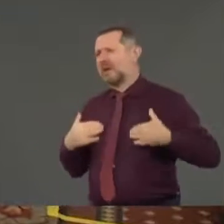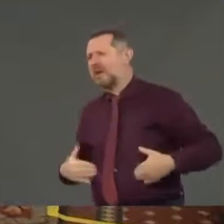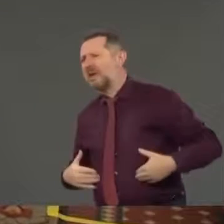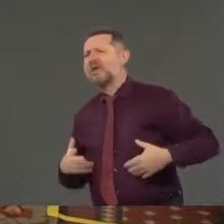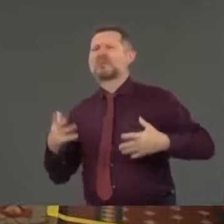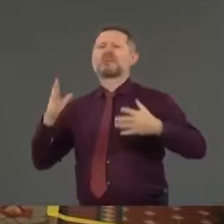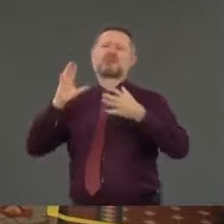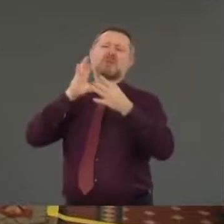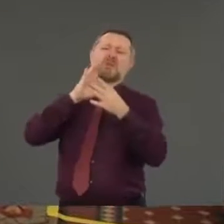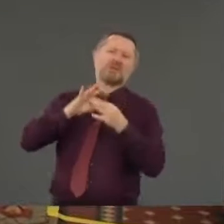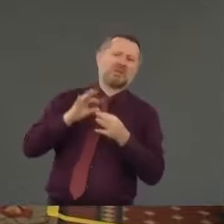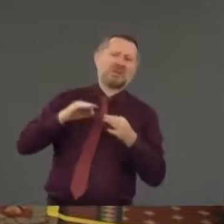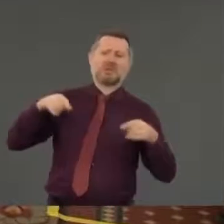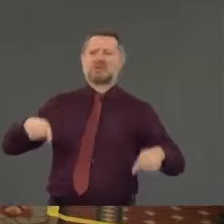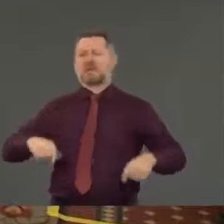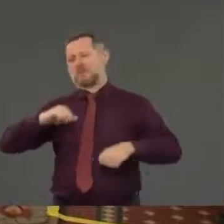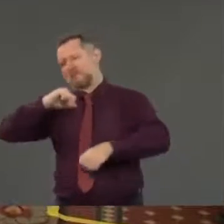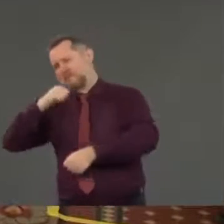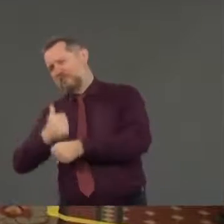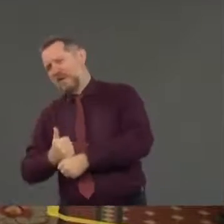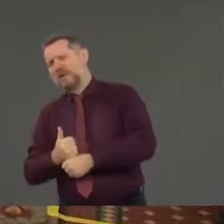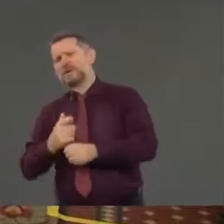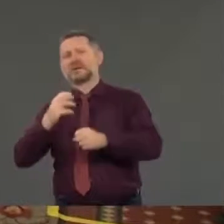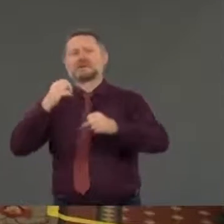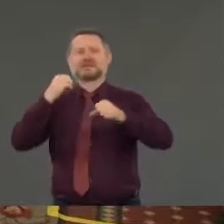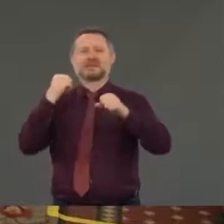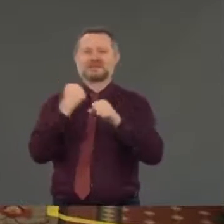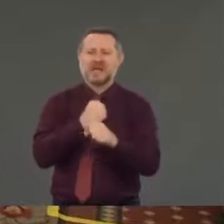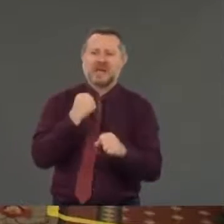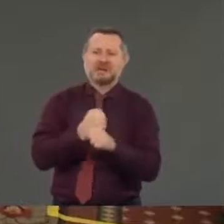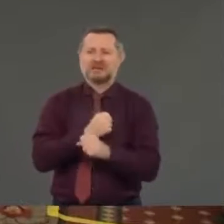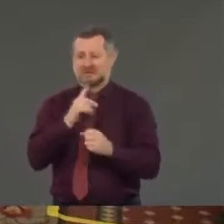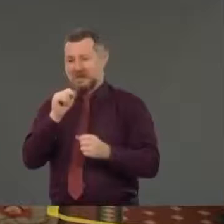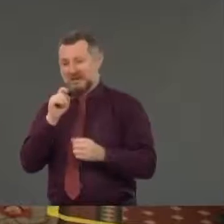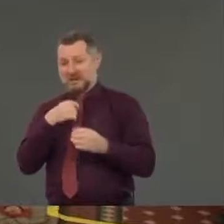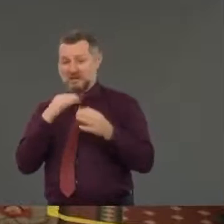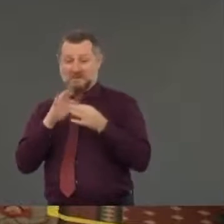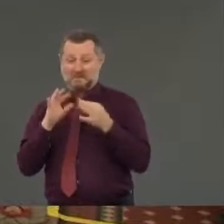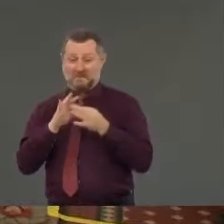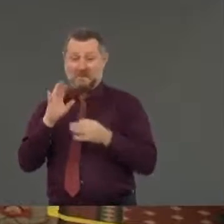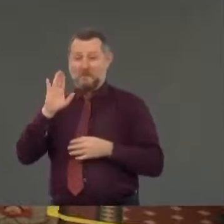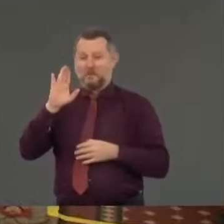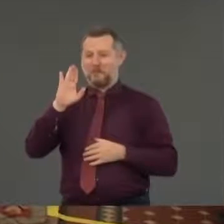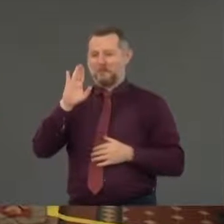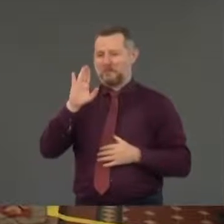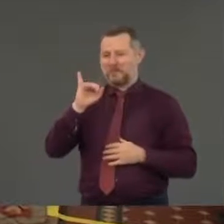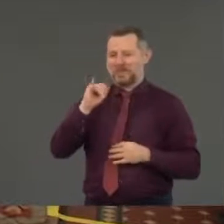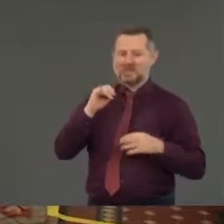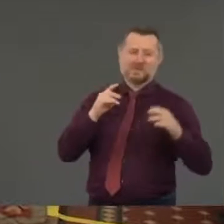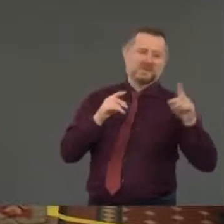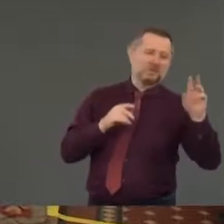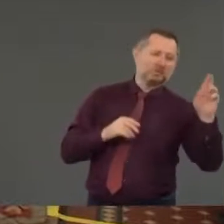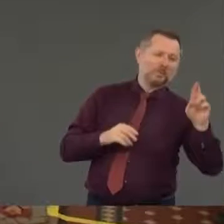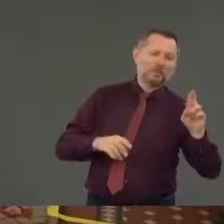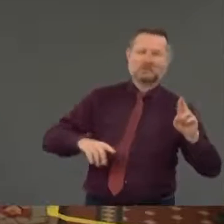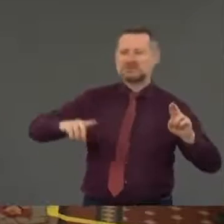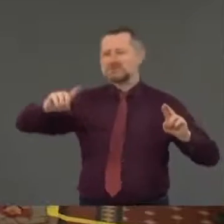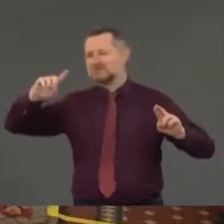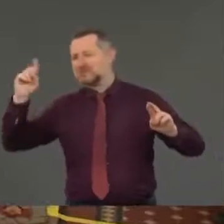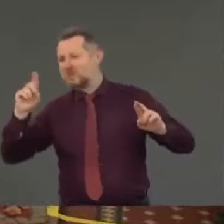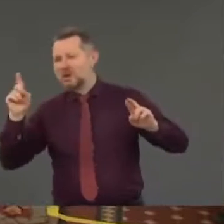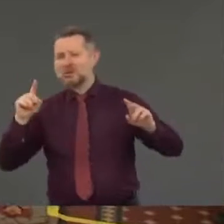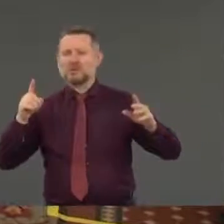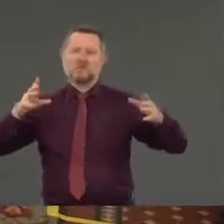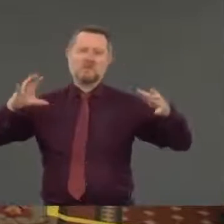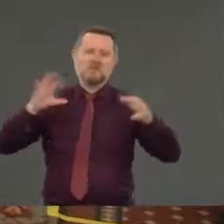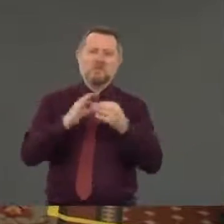is only based on the data, and I say bipartisan because there aren't really politics involved there. It's really just about getting people back